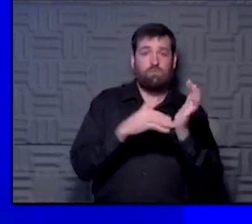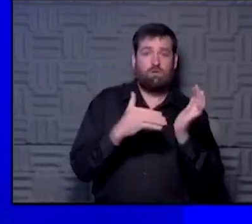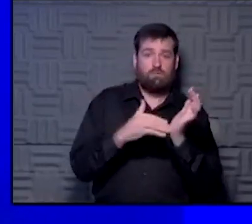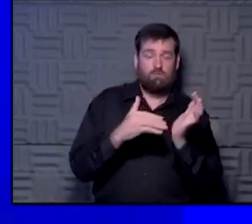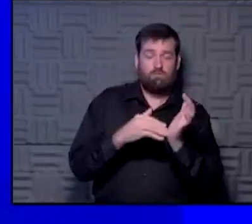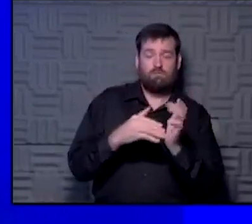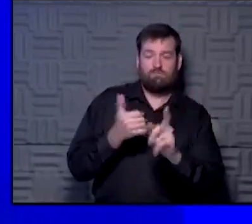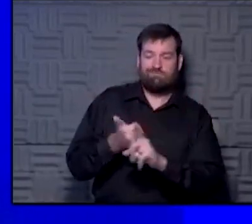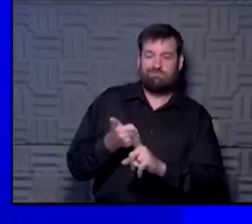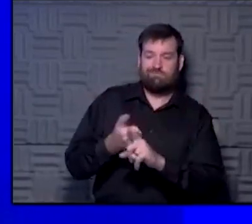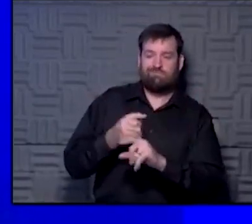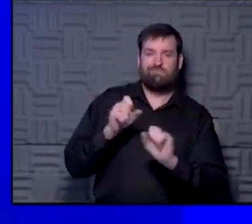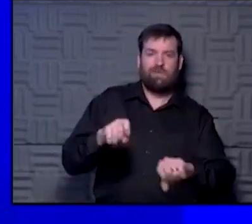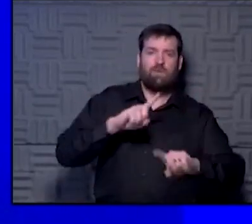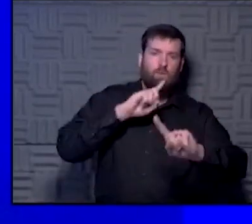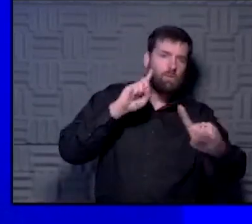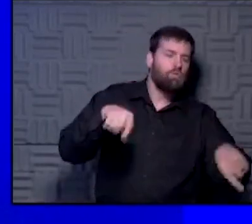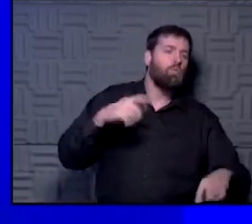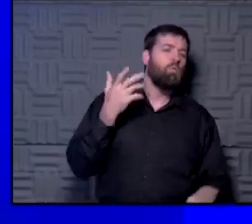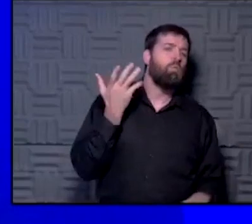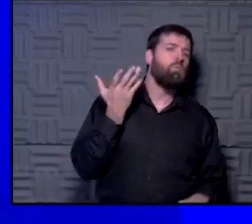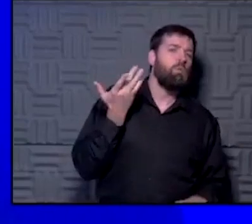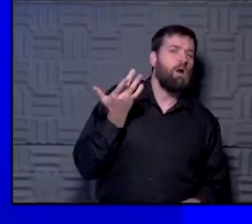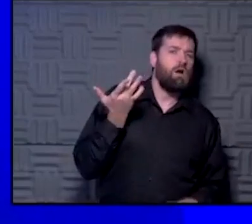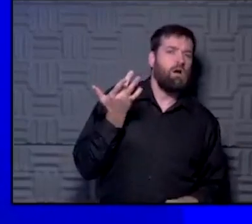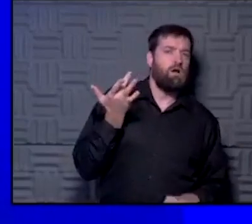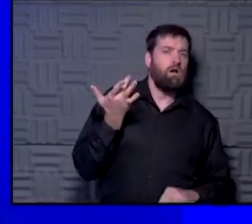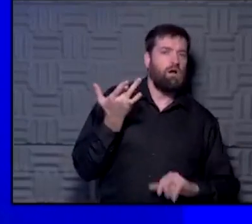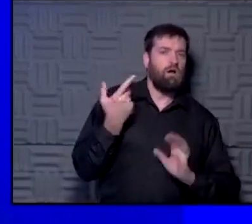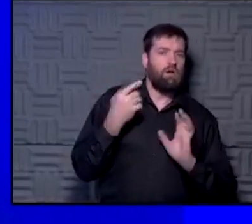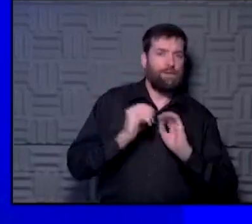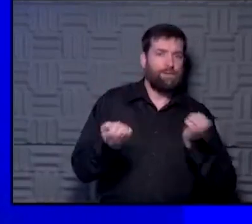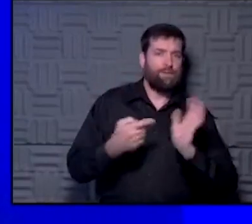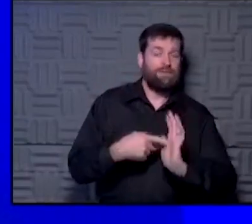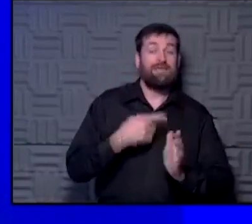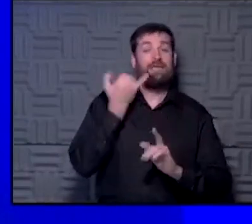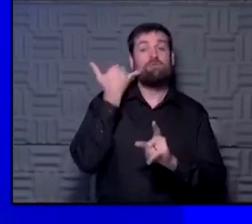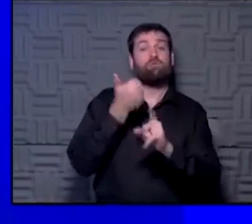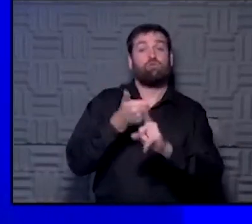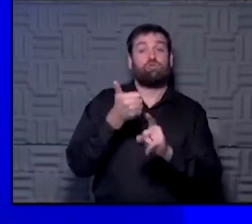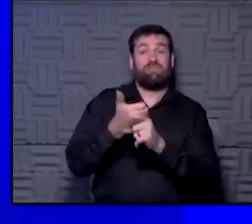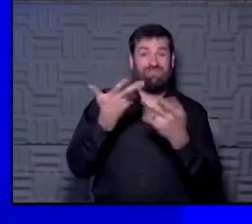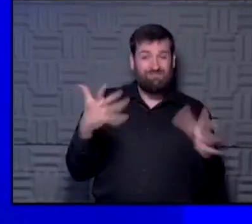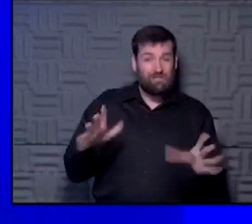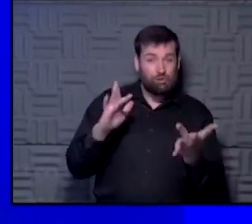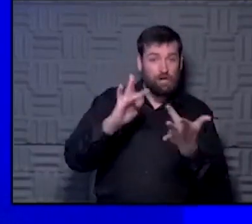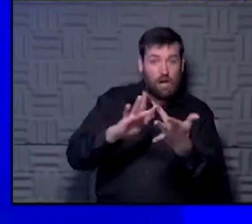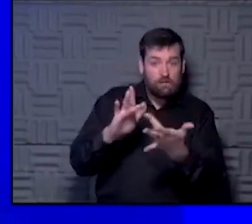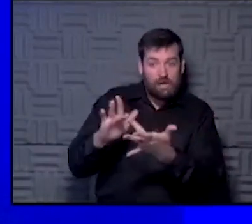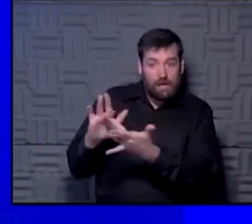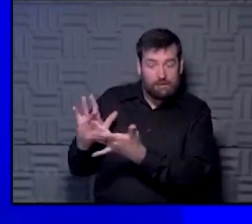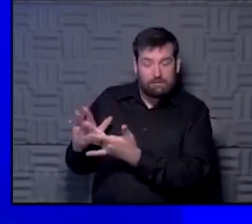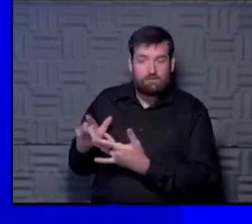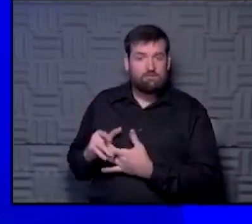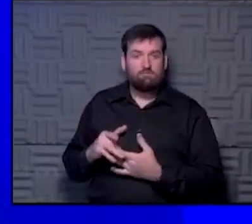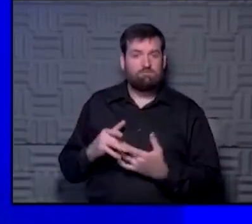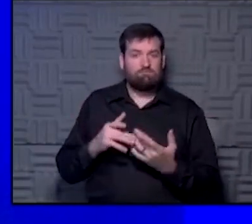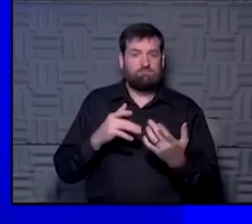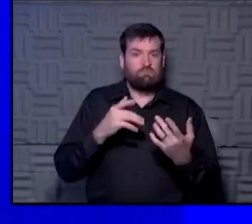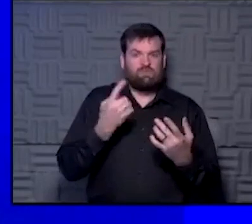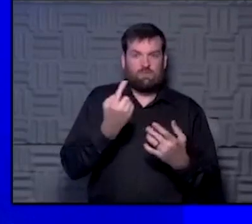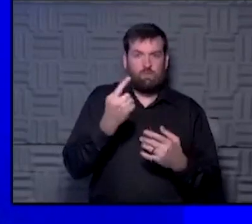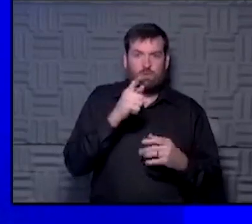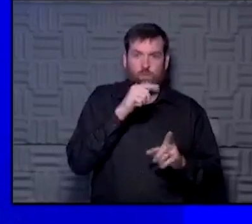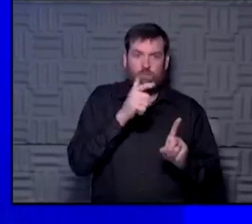to order what is the reason you're ordering asymptomatic, especially if you're a contact. If you're not a known contact to somebody who has